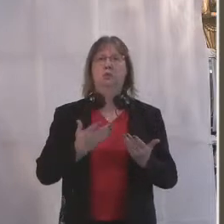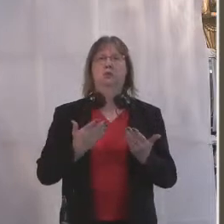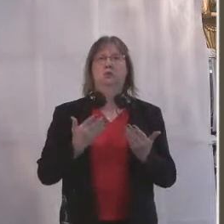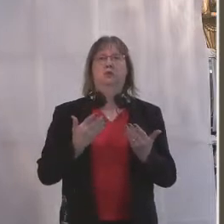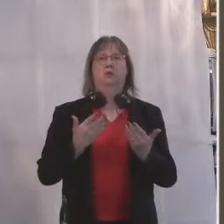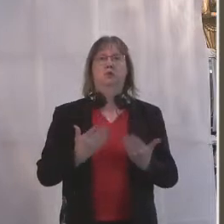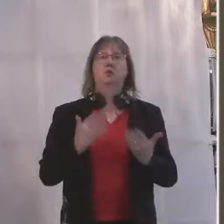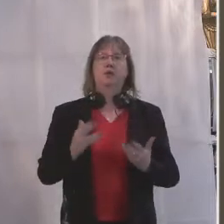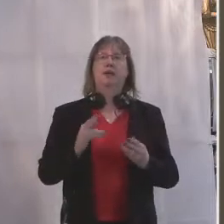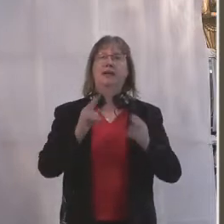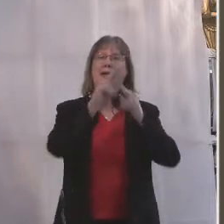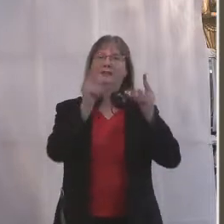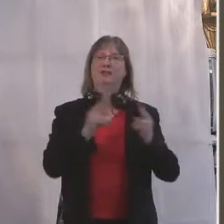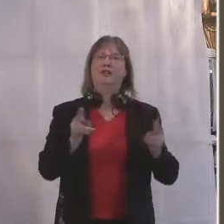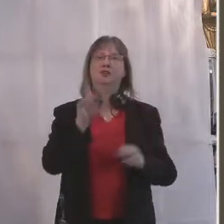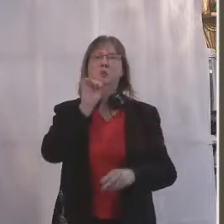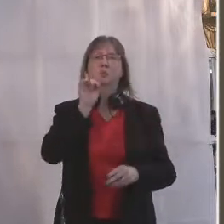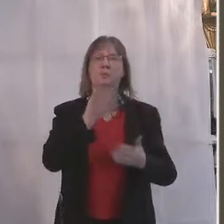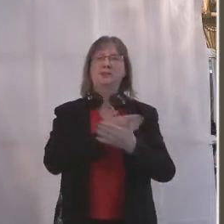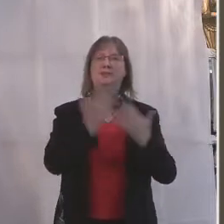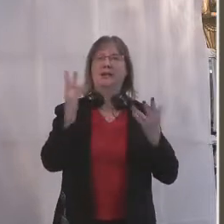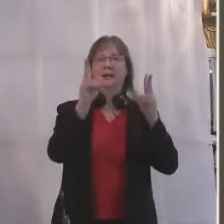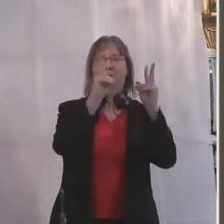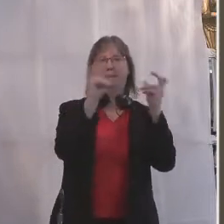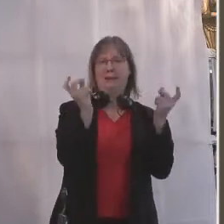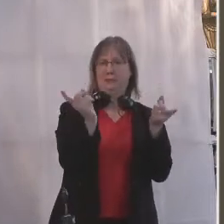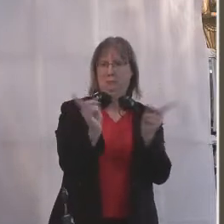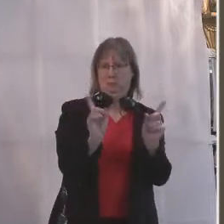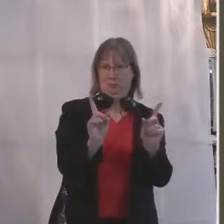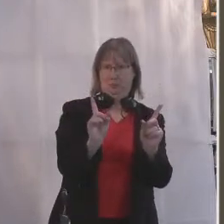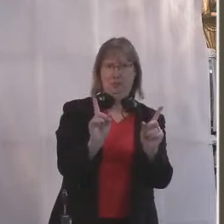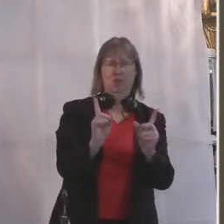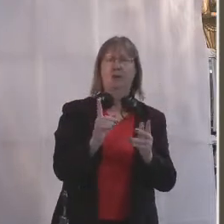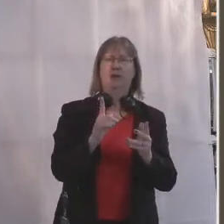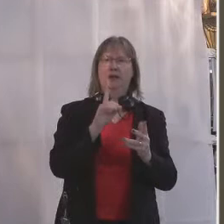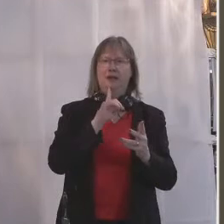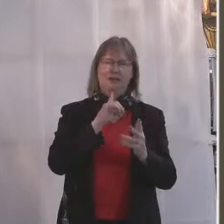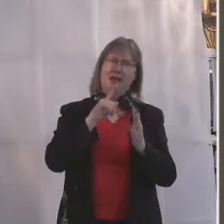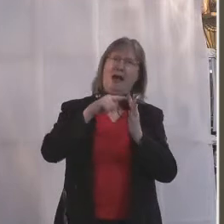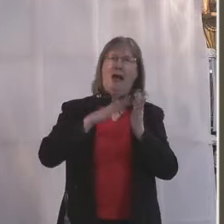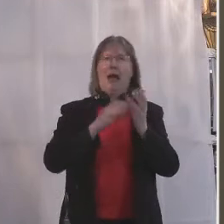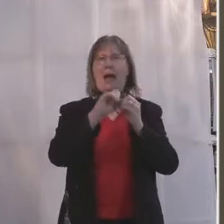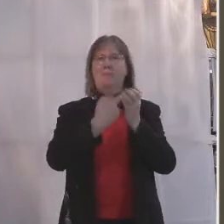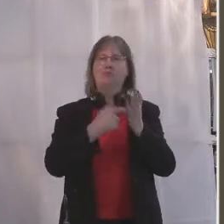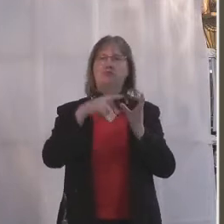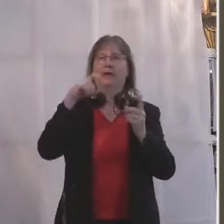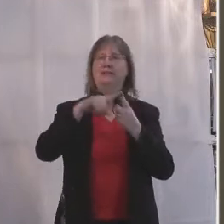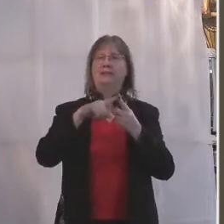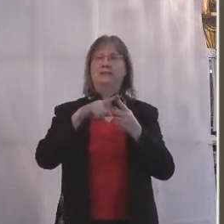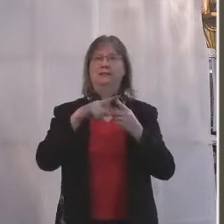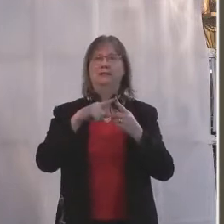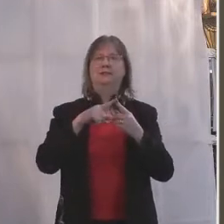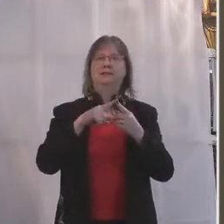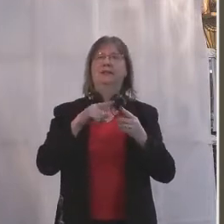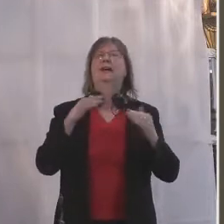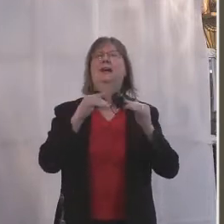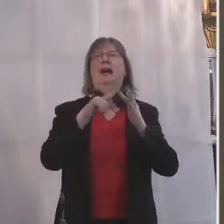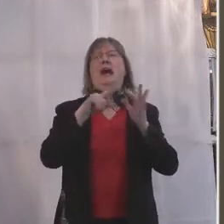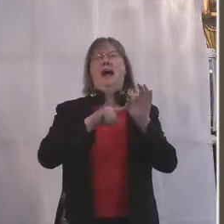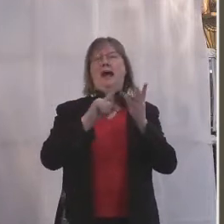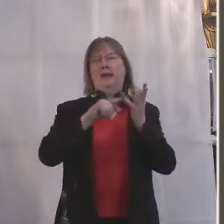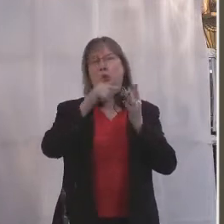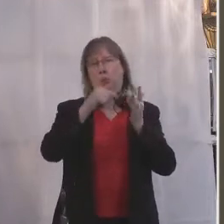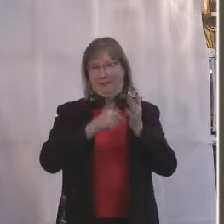is International Women's Day, and the theme for International Women's Day this year is Embrace Equality. Embrace equity, sorry,